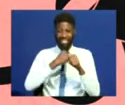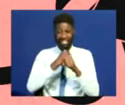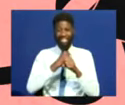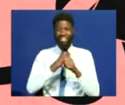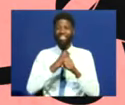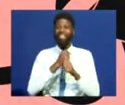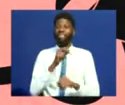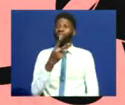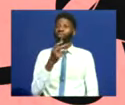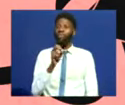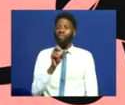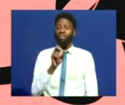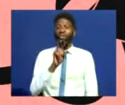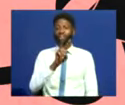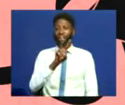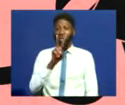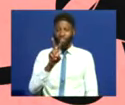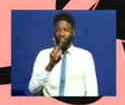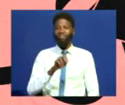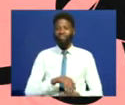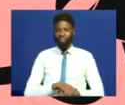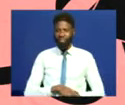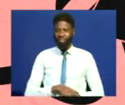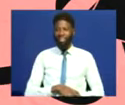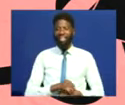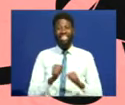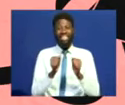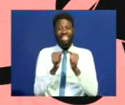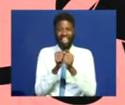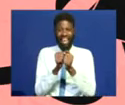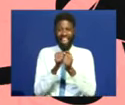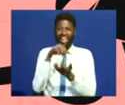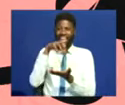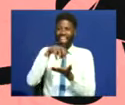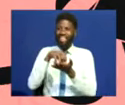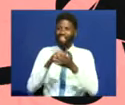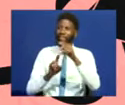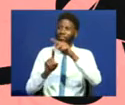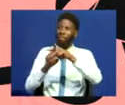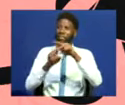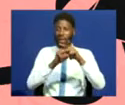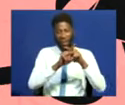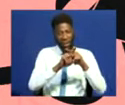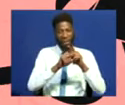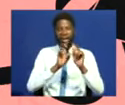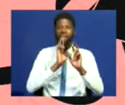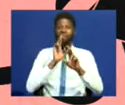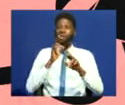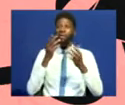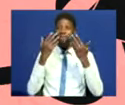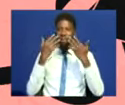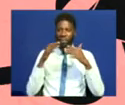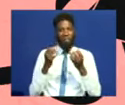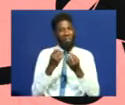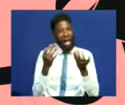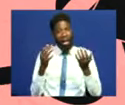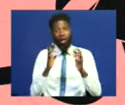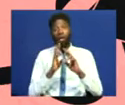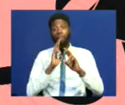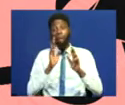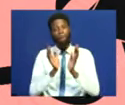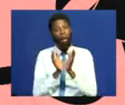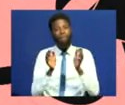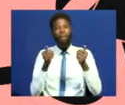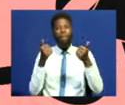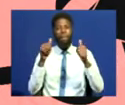have been reported in the media, with many more cases remaining unreported. Now, this source was from the Federation of Women Lawyers in